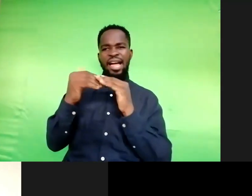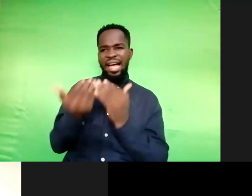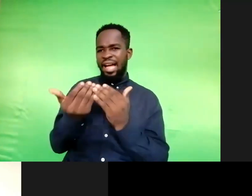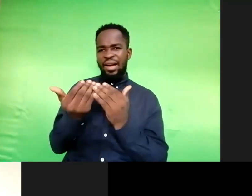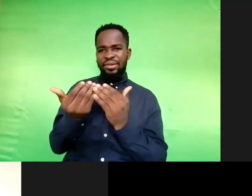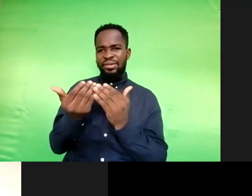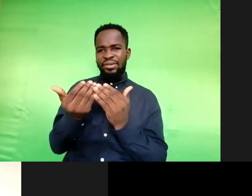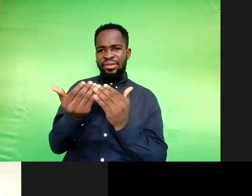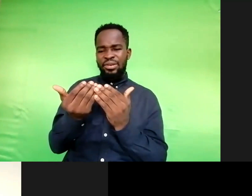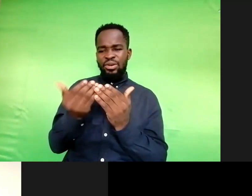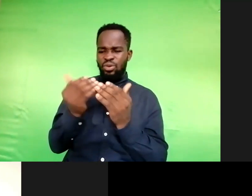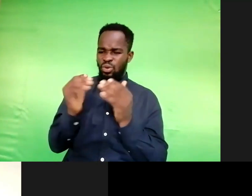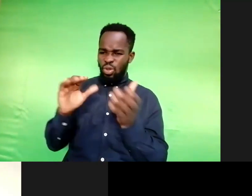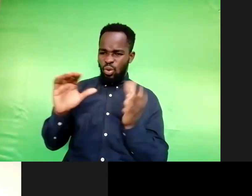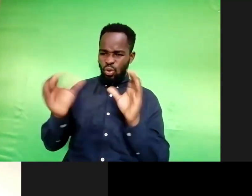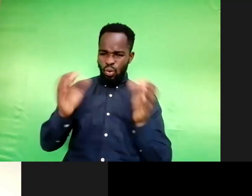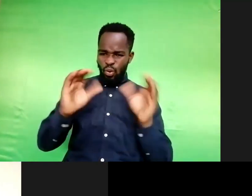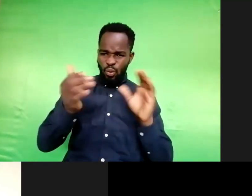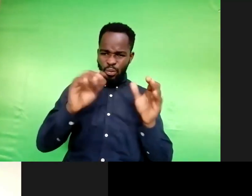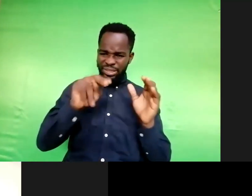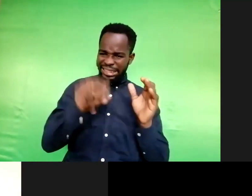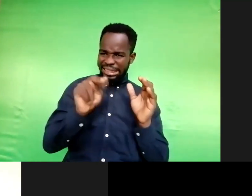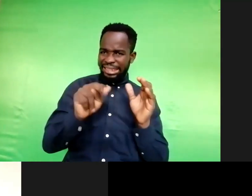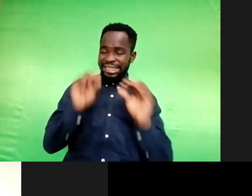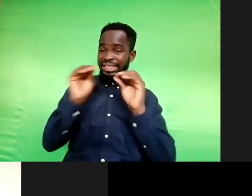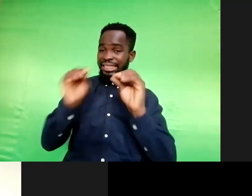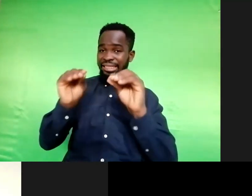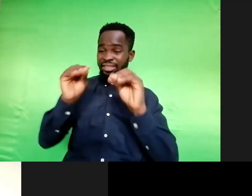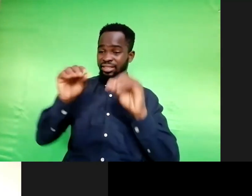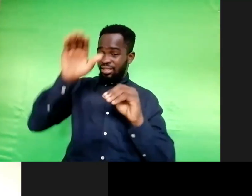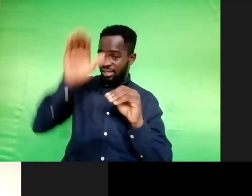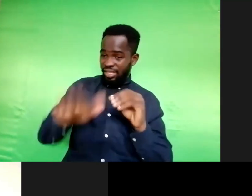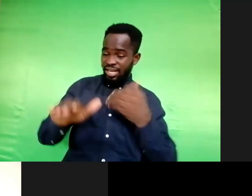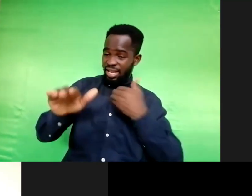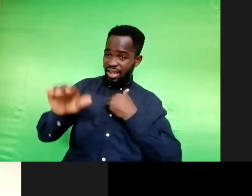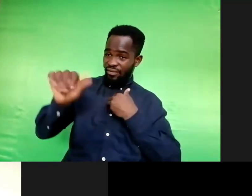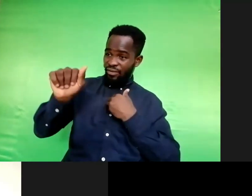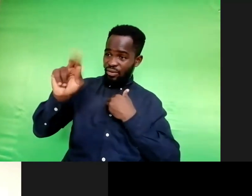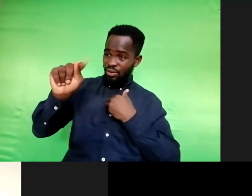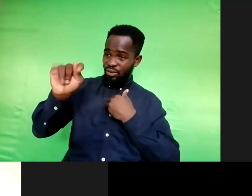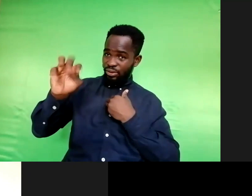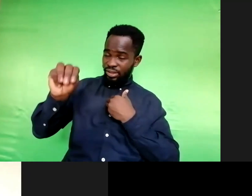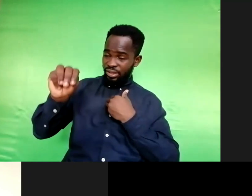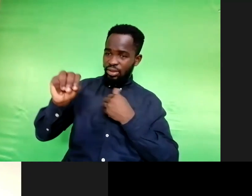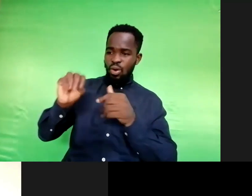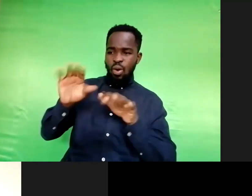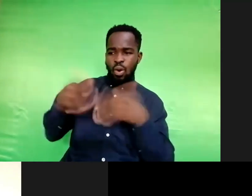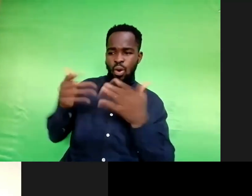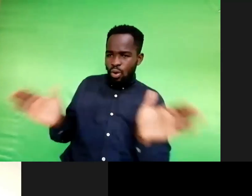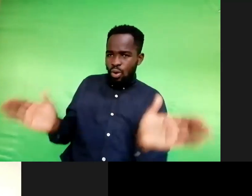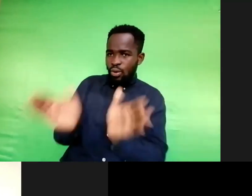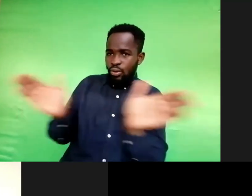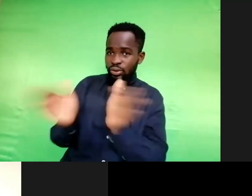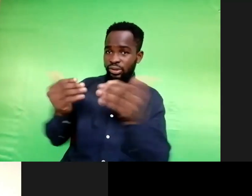myth that teaching sign language to a child with autism or encouraging the use of pictures will